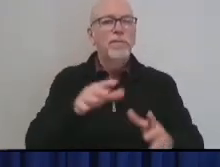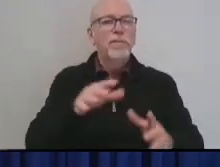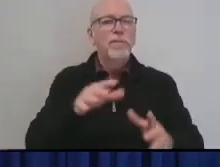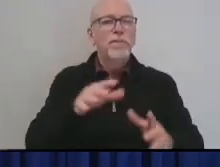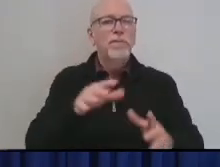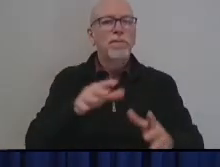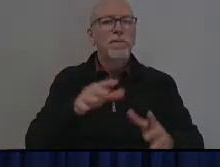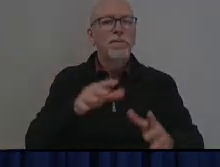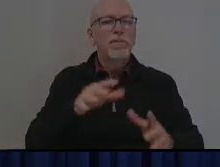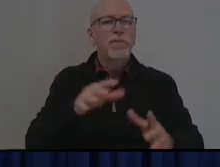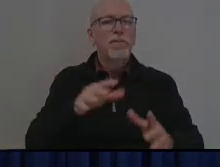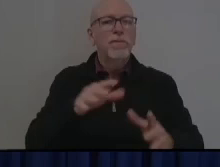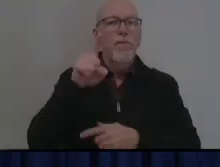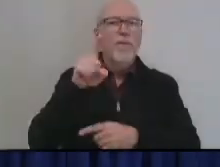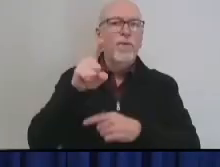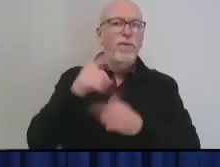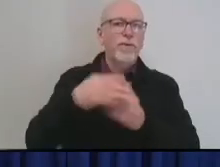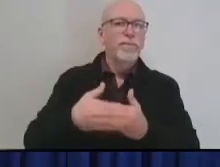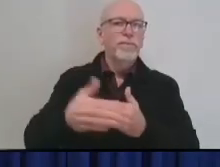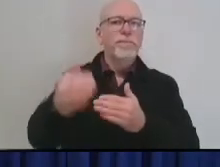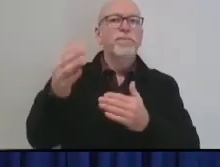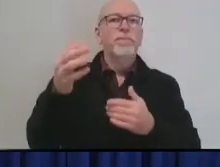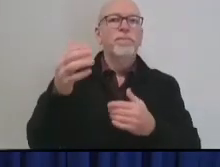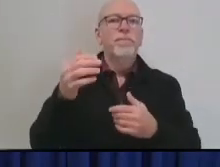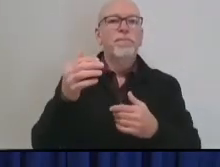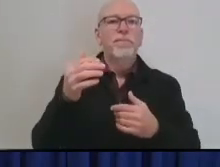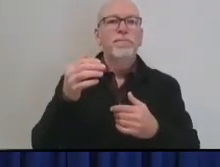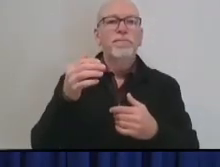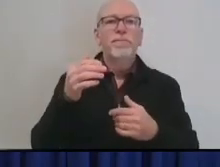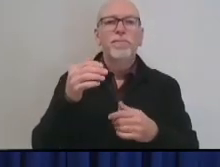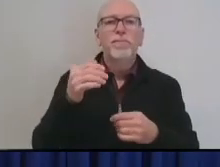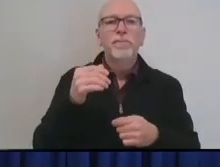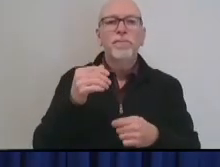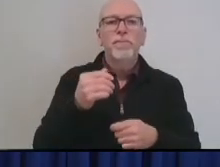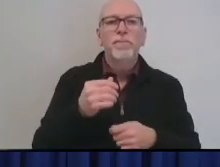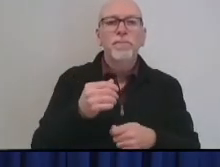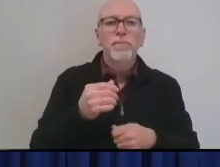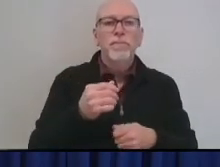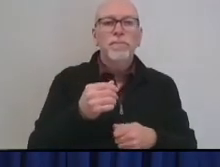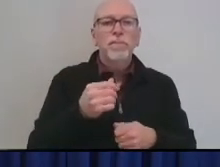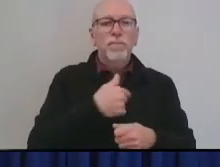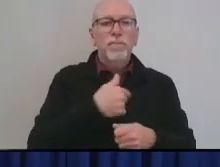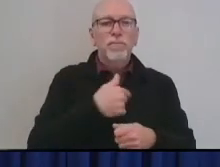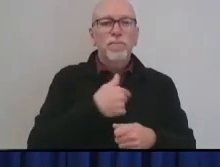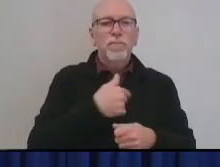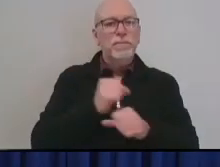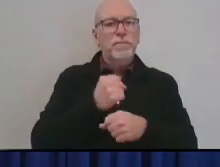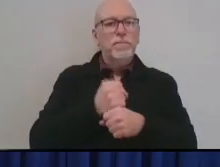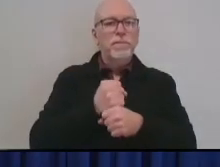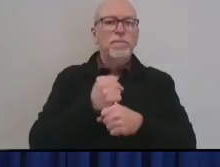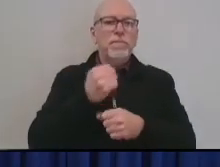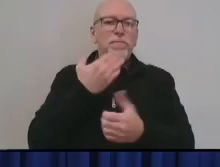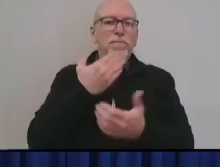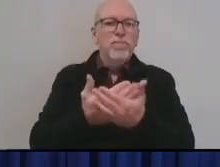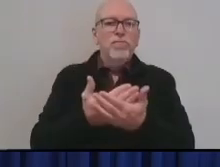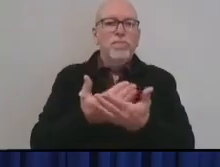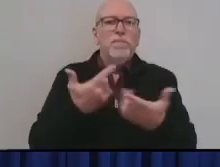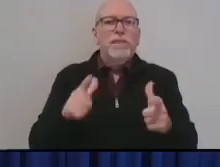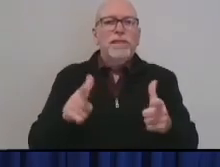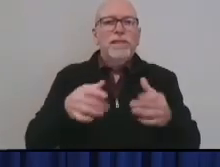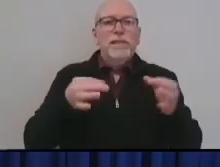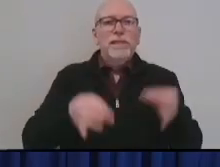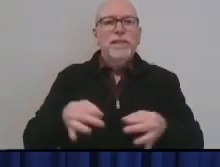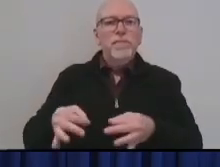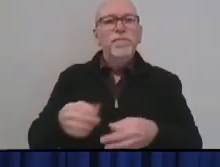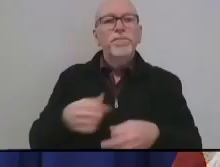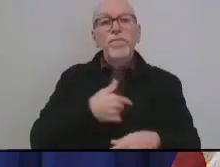to a moment where we can make some really good big decisions. But we've got this